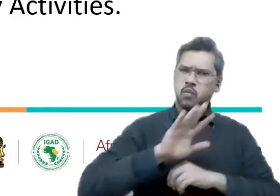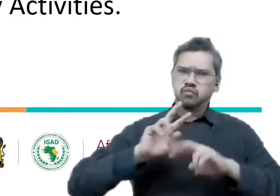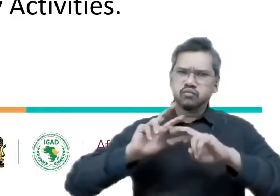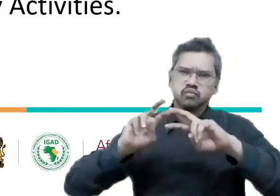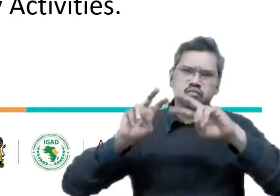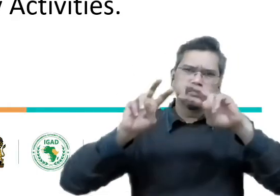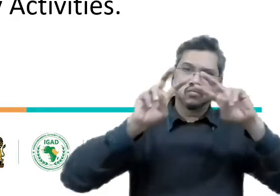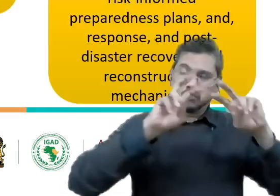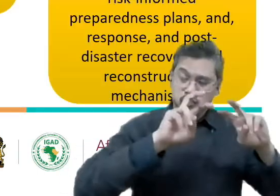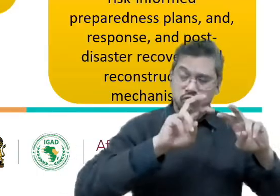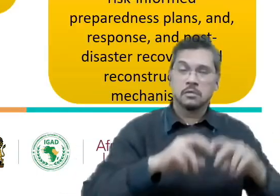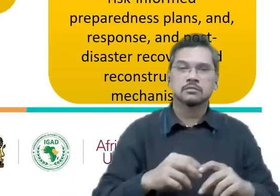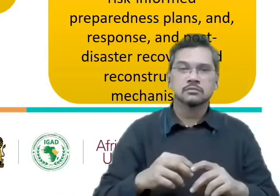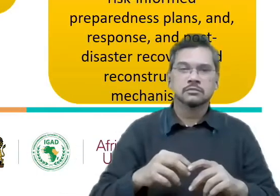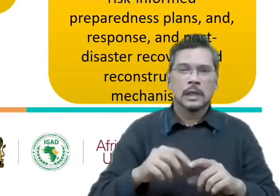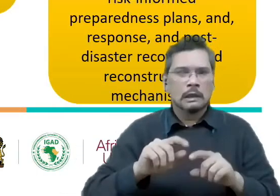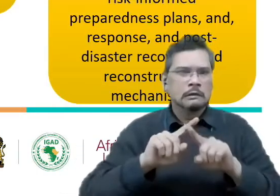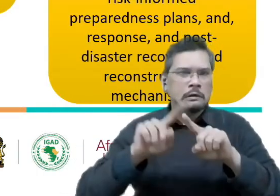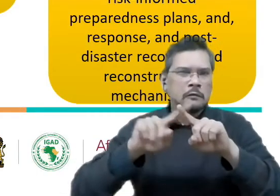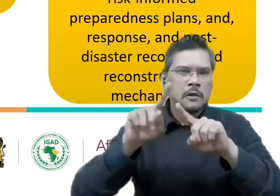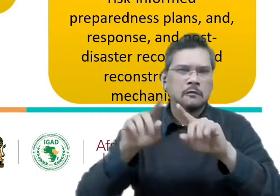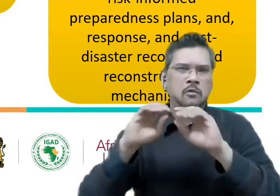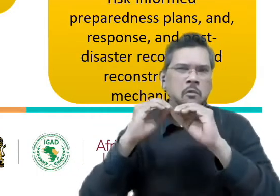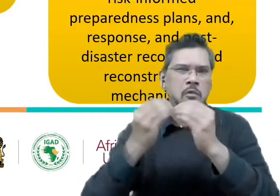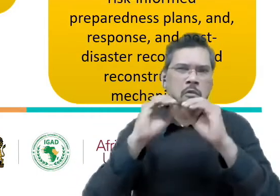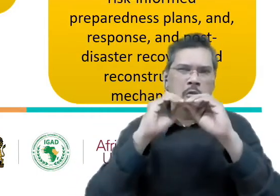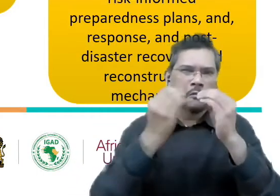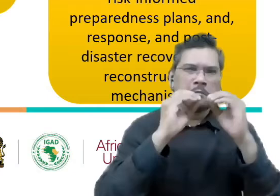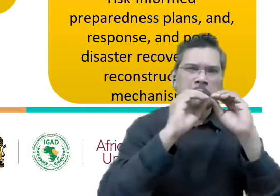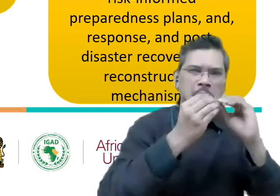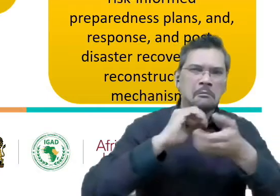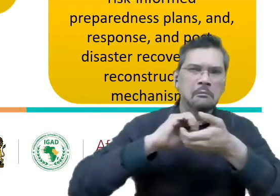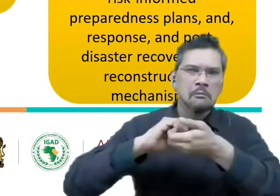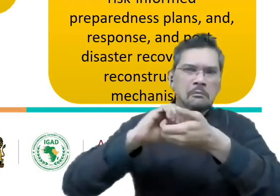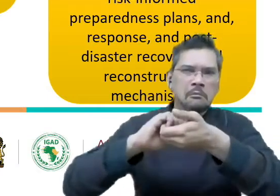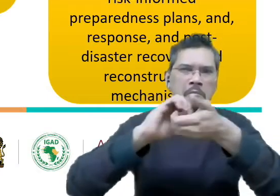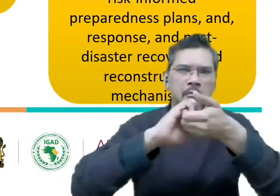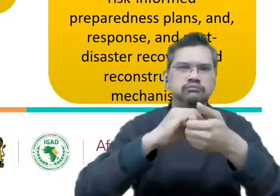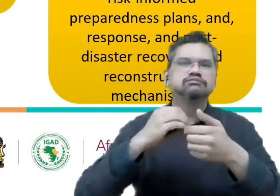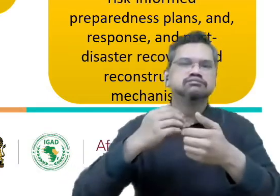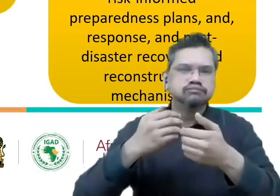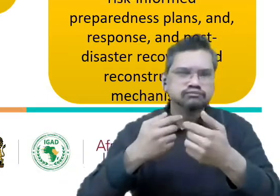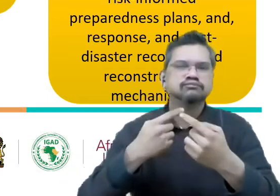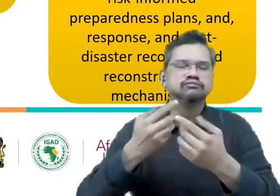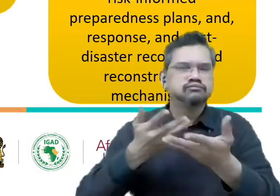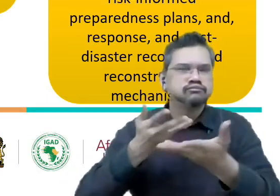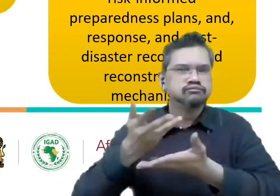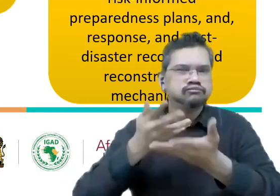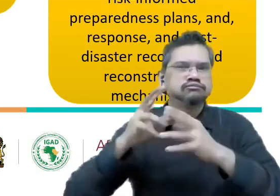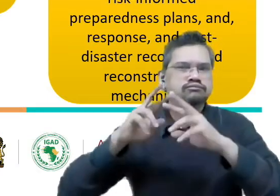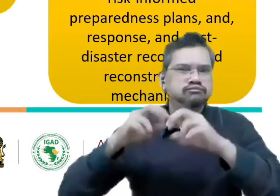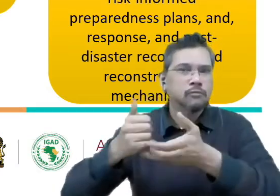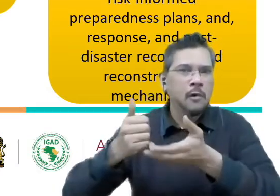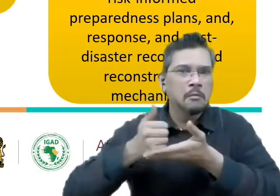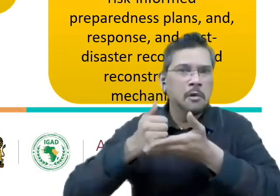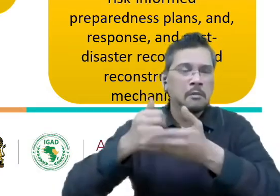all agencies were in place. Then, of course, the drafting of the matrix, and now we have the draft. The draft was presented